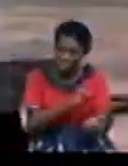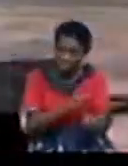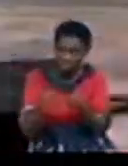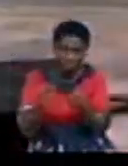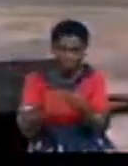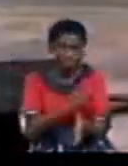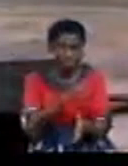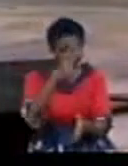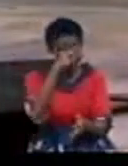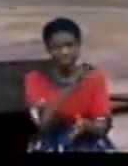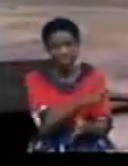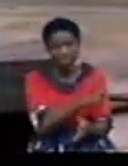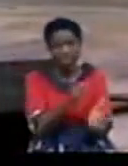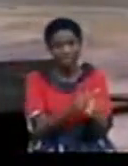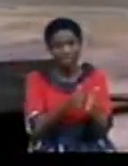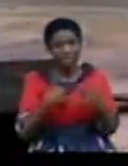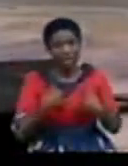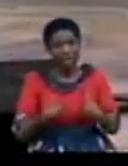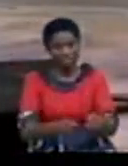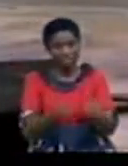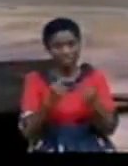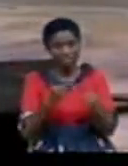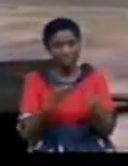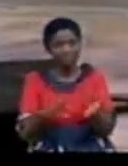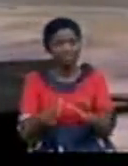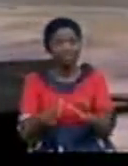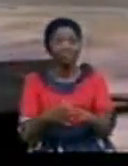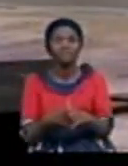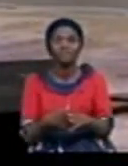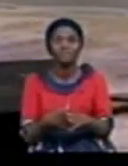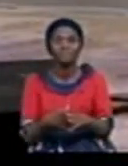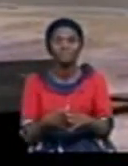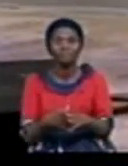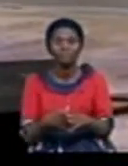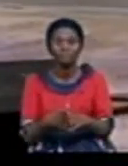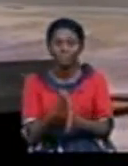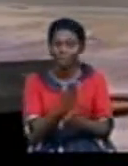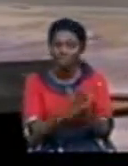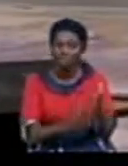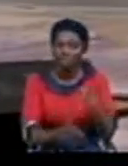That had the power of death. There are people when